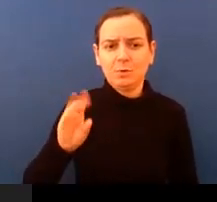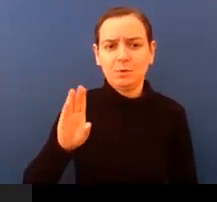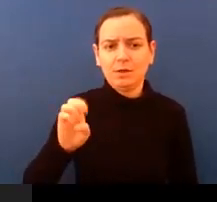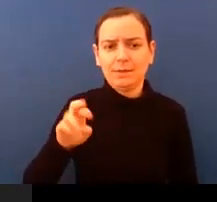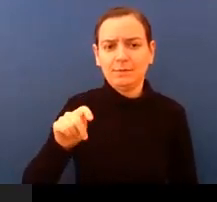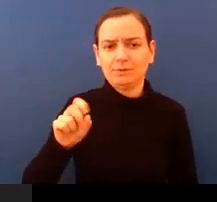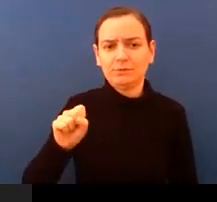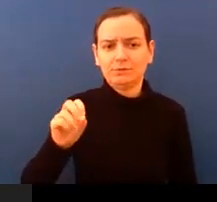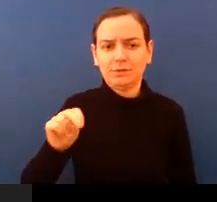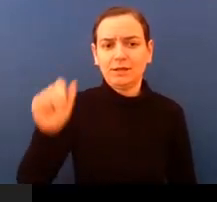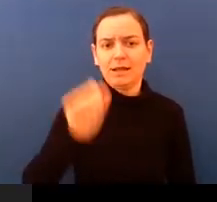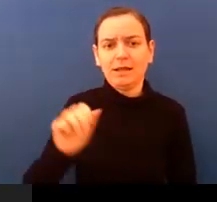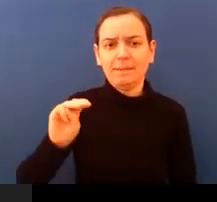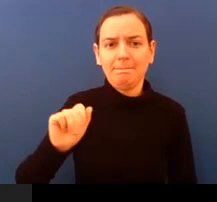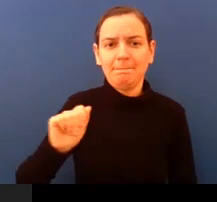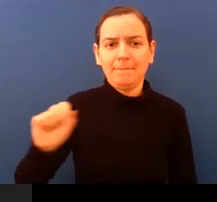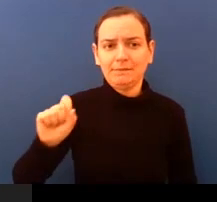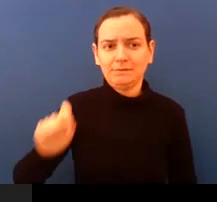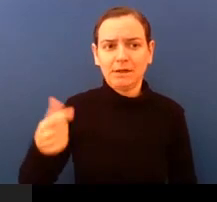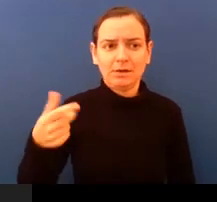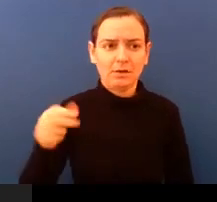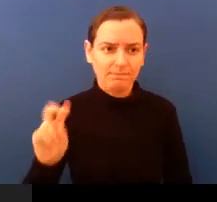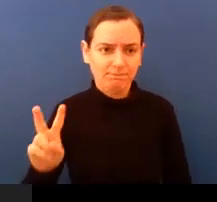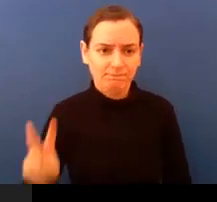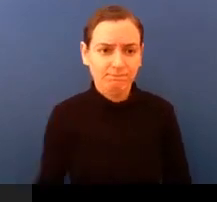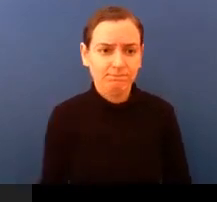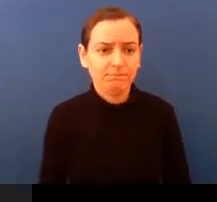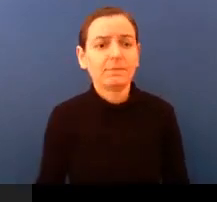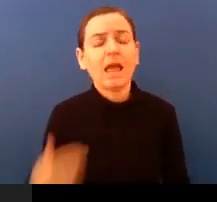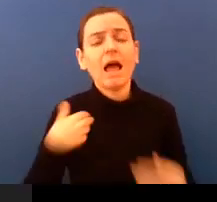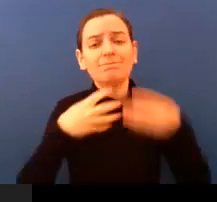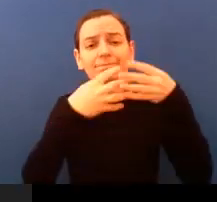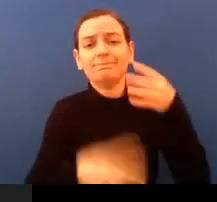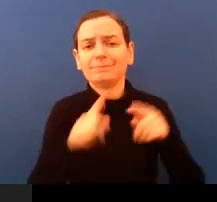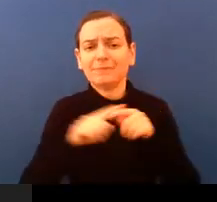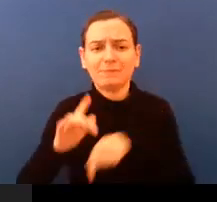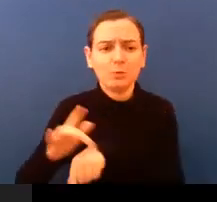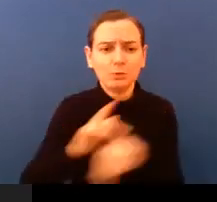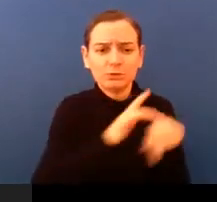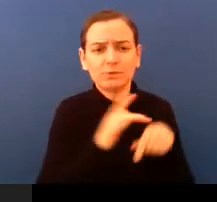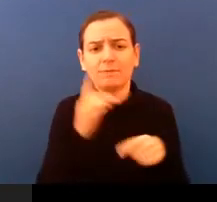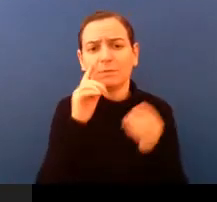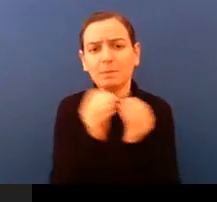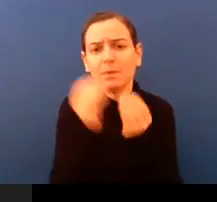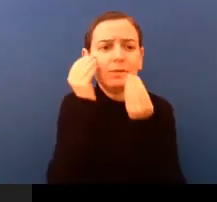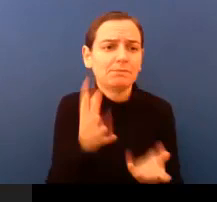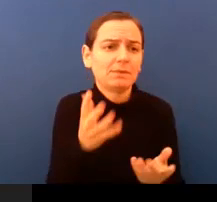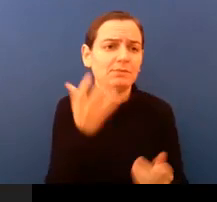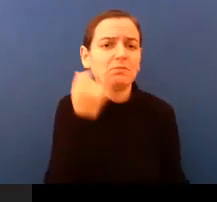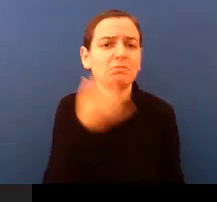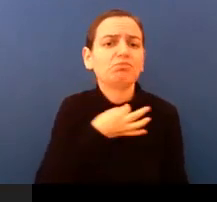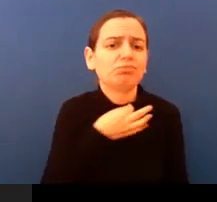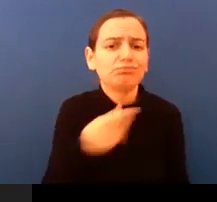There are a number of guide dog resources that will be on the MCB website